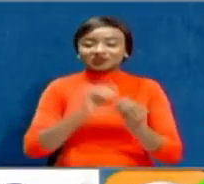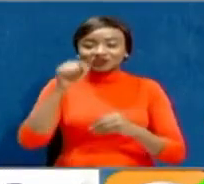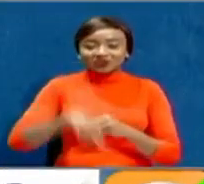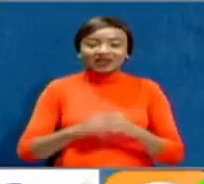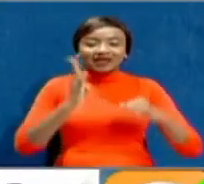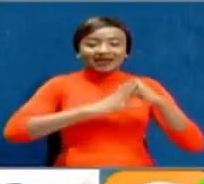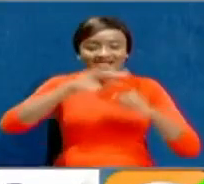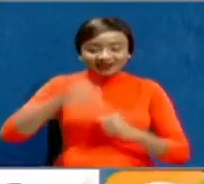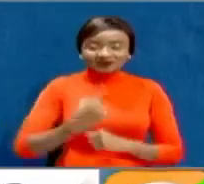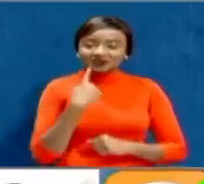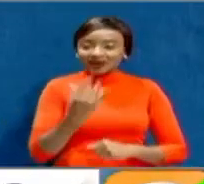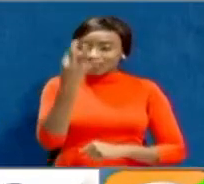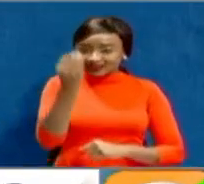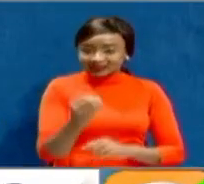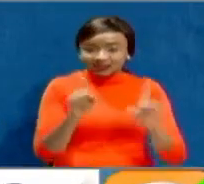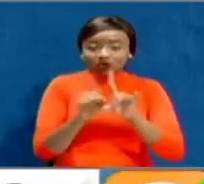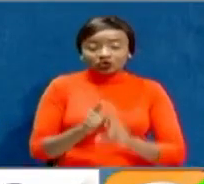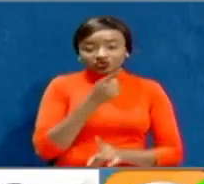9,930, while active cases are